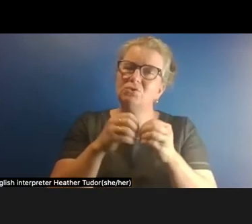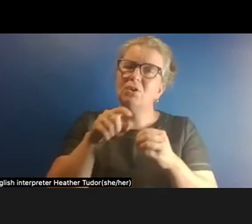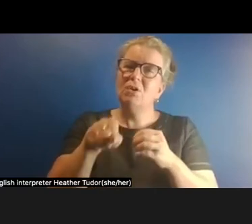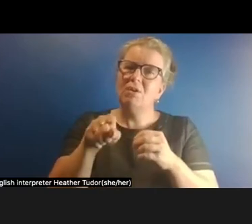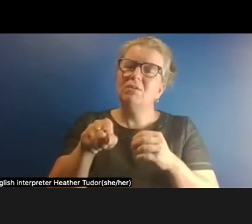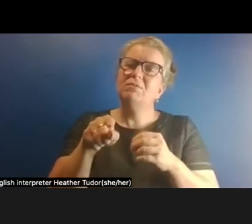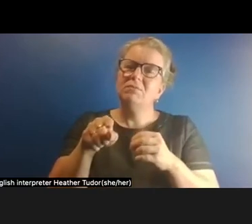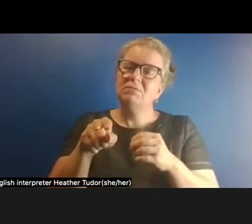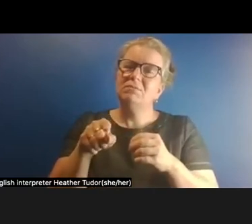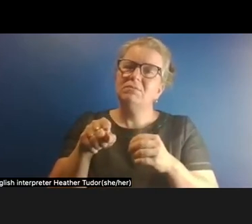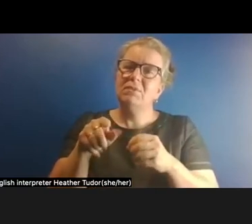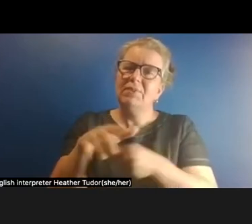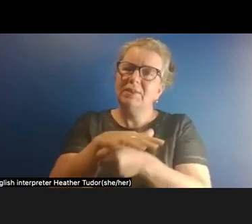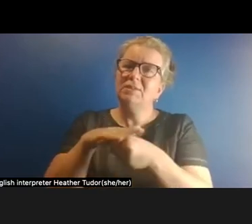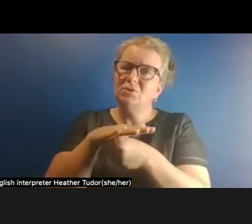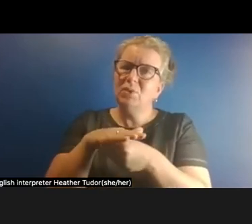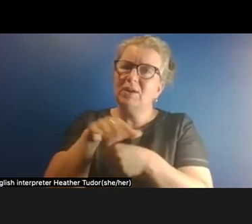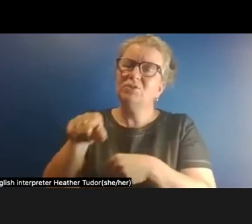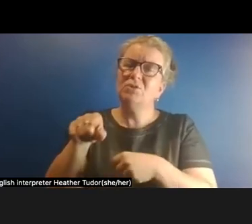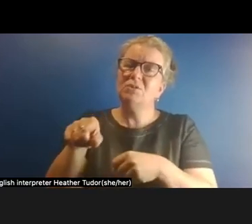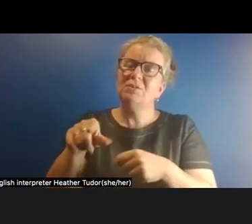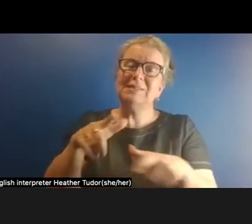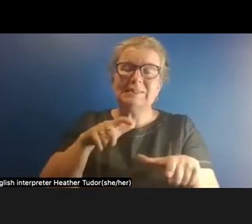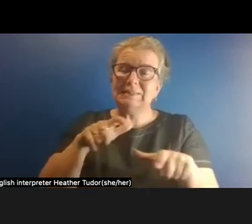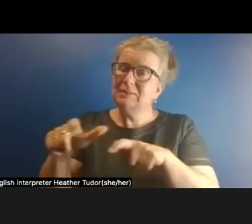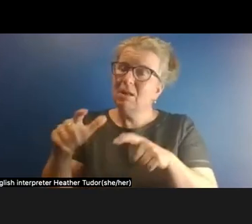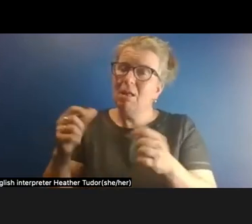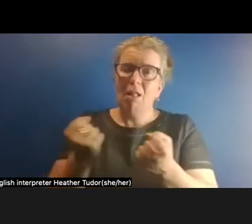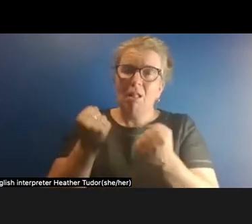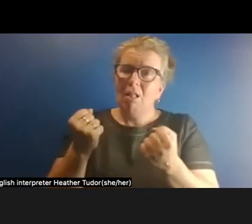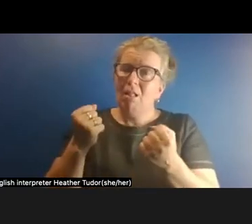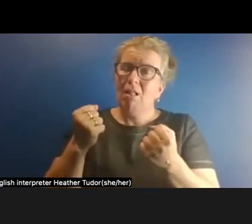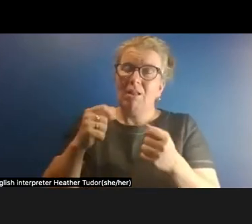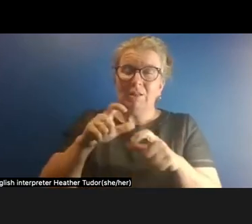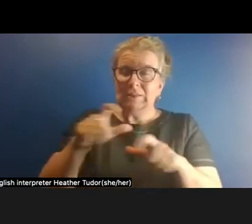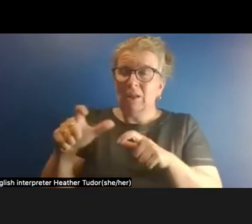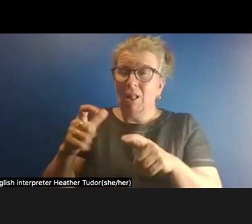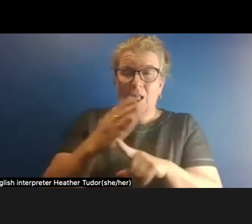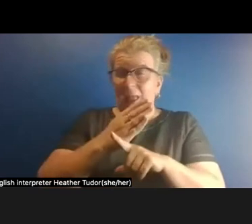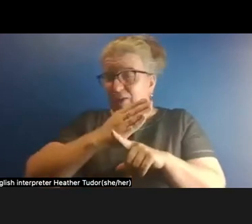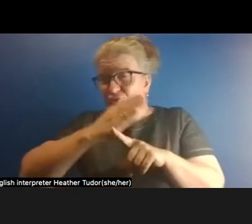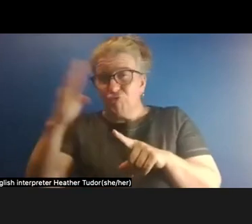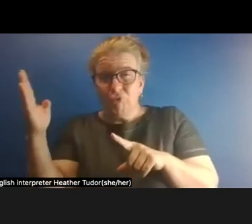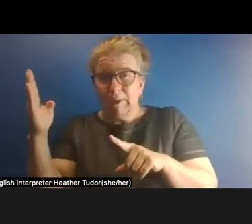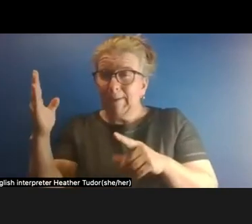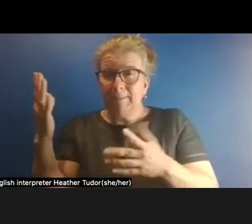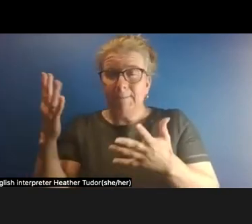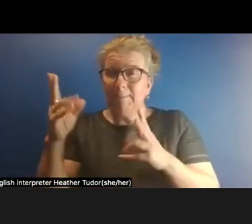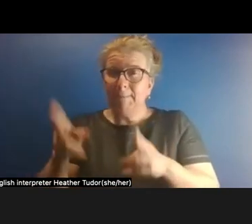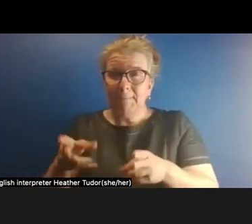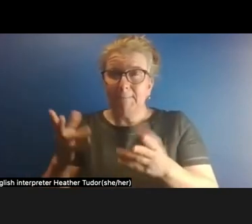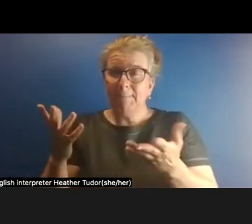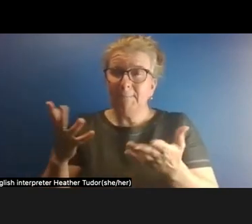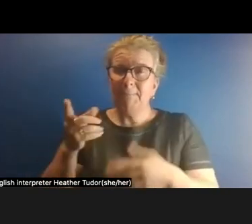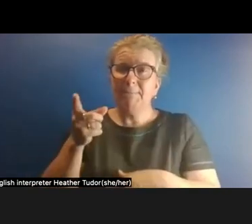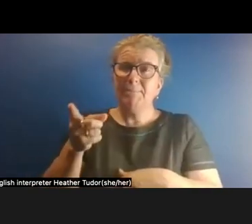of how extreme it is as well, but also, as you said, talking about it and addressing it and just sharing sort